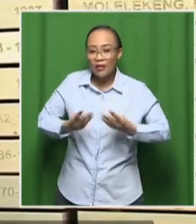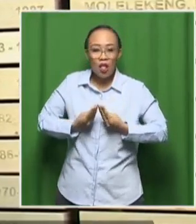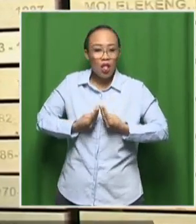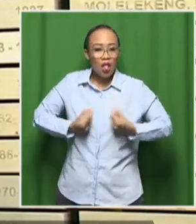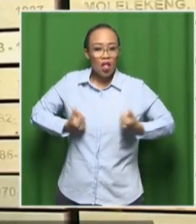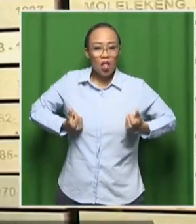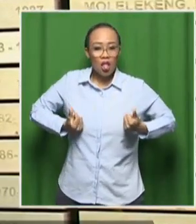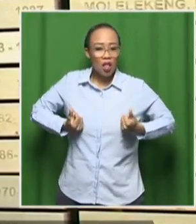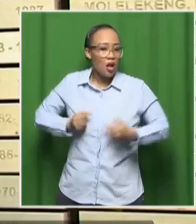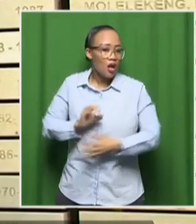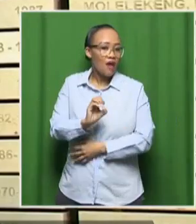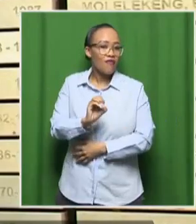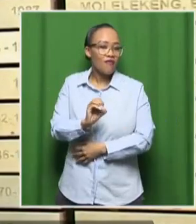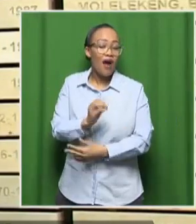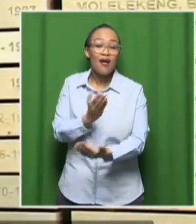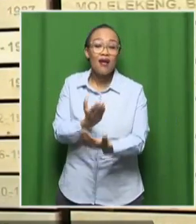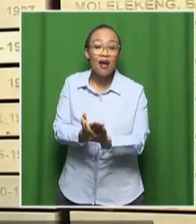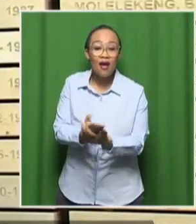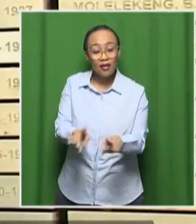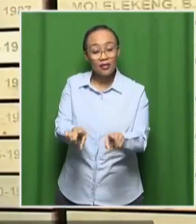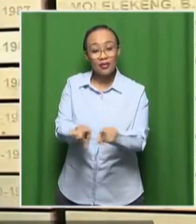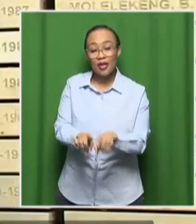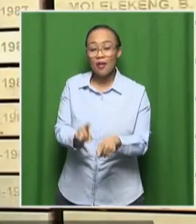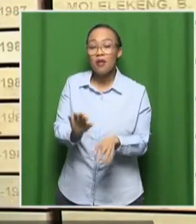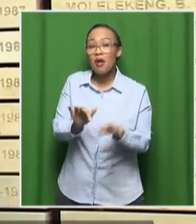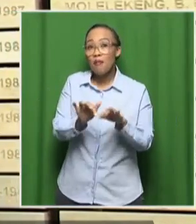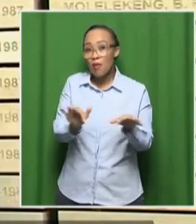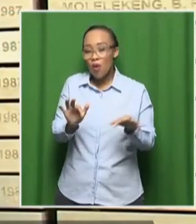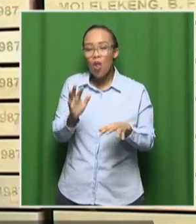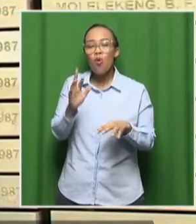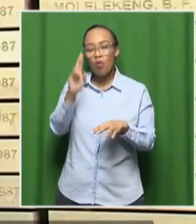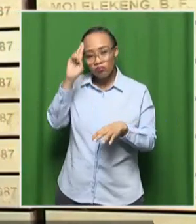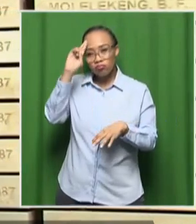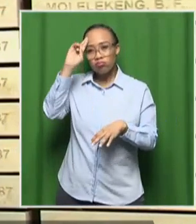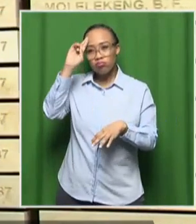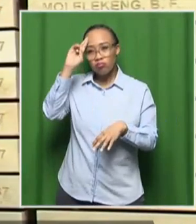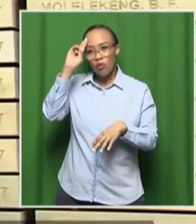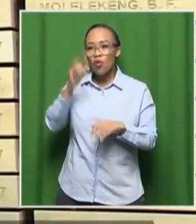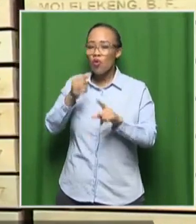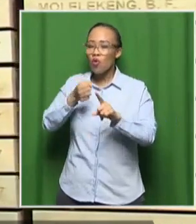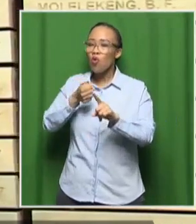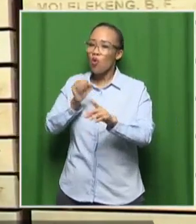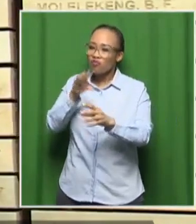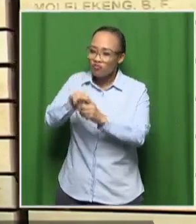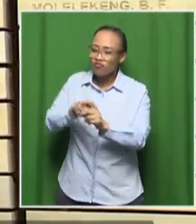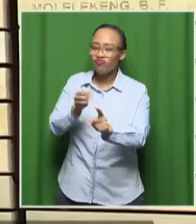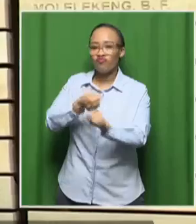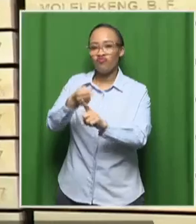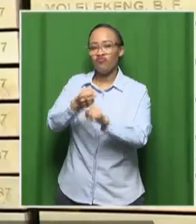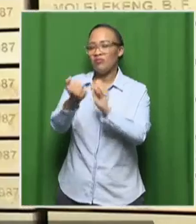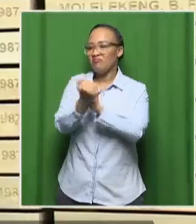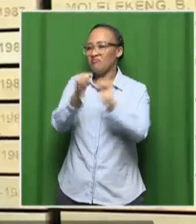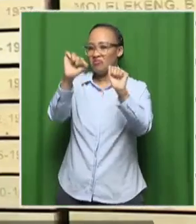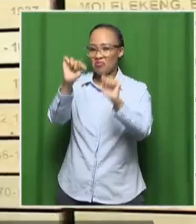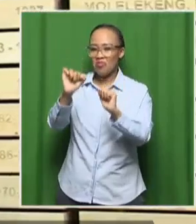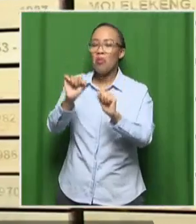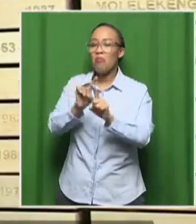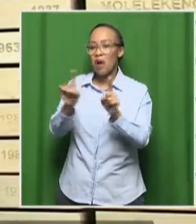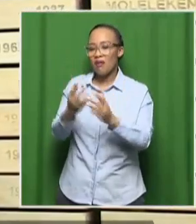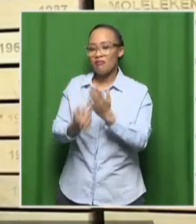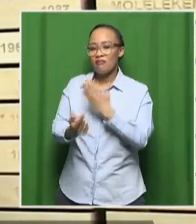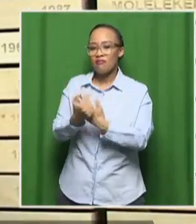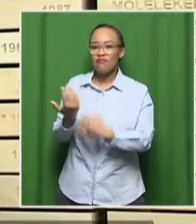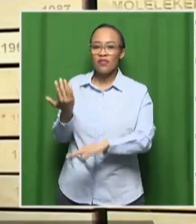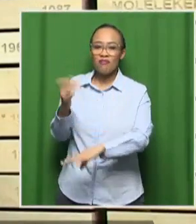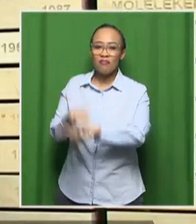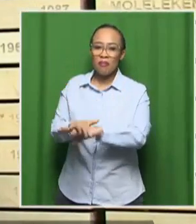obviously also just commemorate those who have lost their lives in the struggle for liberation. So there's a plethora of activities as